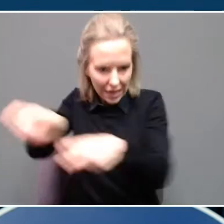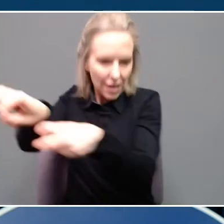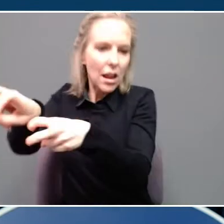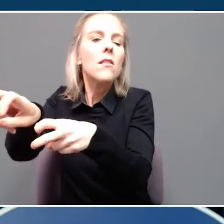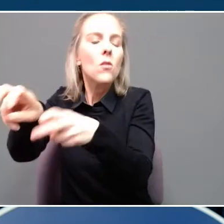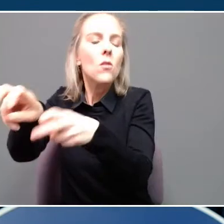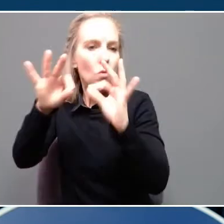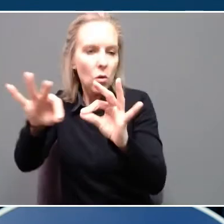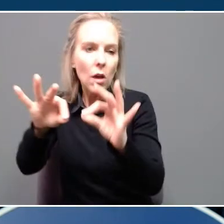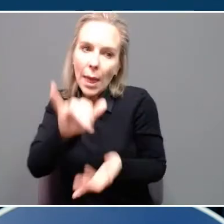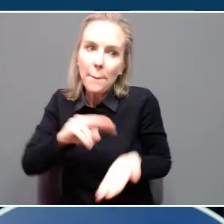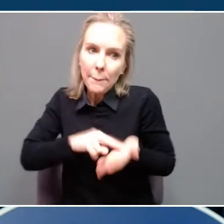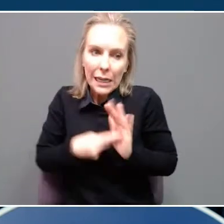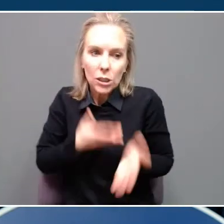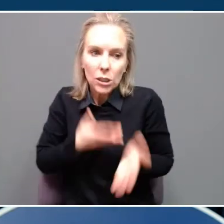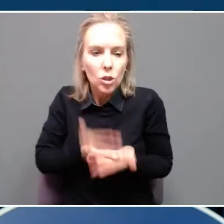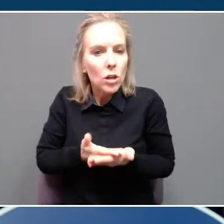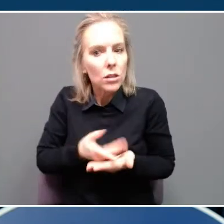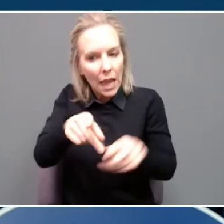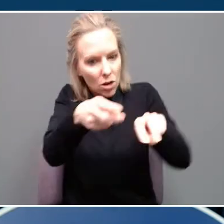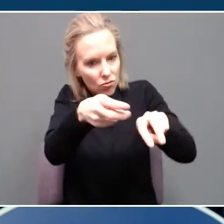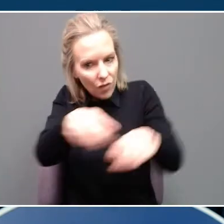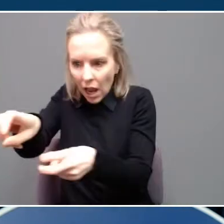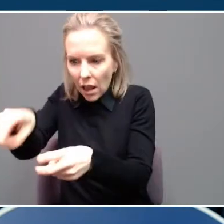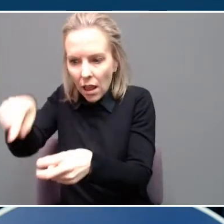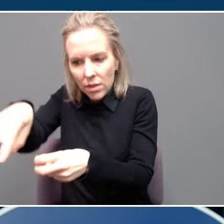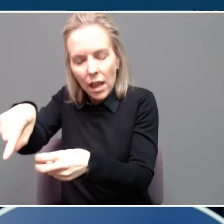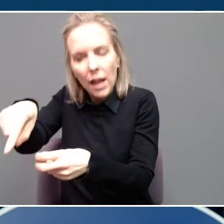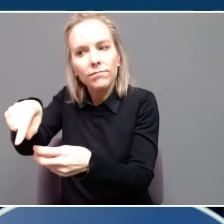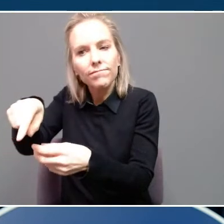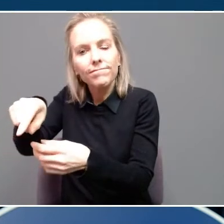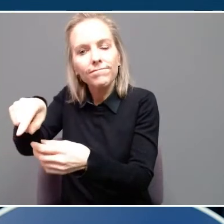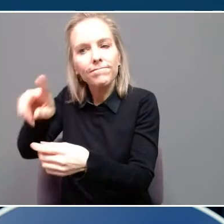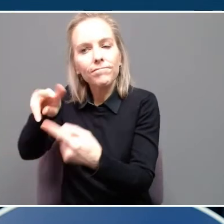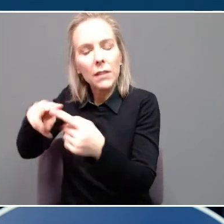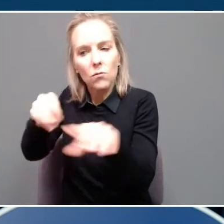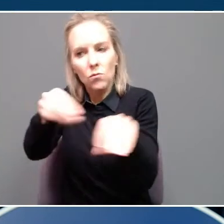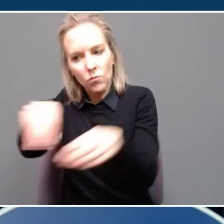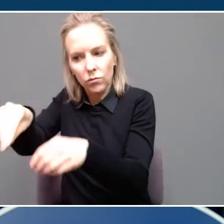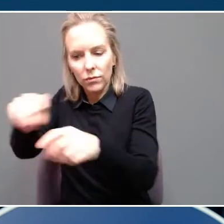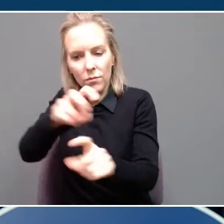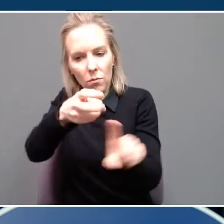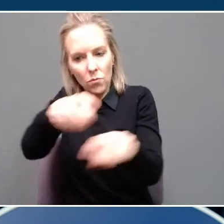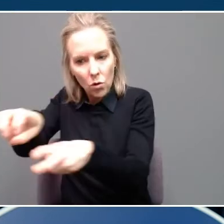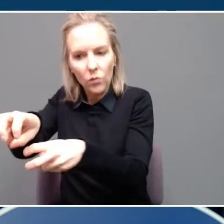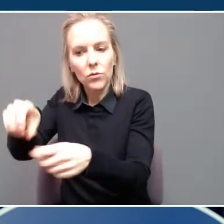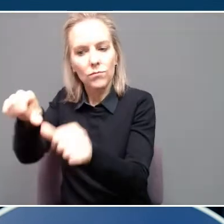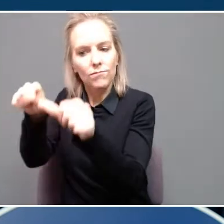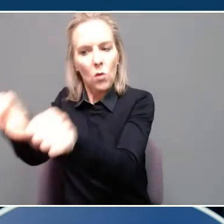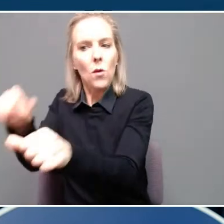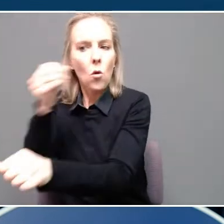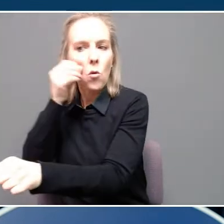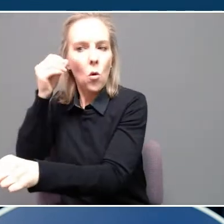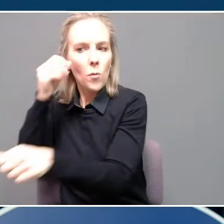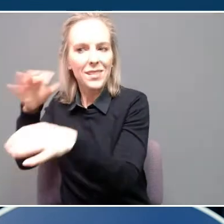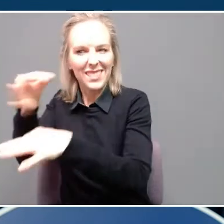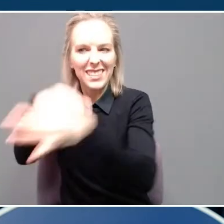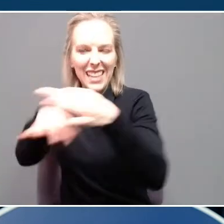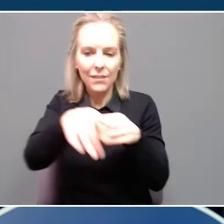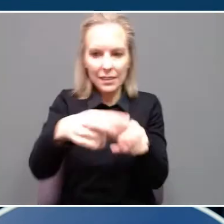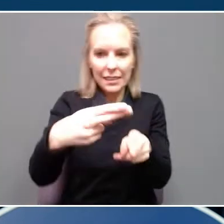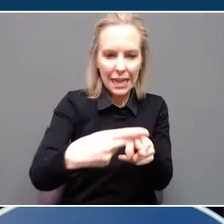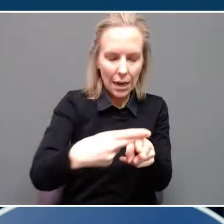that they have found a more desirable place for their family than in one of the travel trailers. And this is, while we've had more